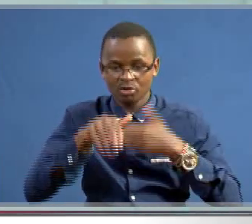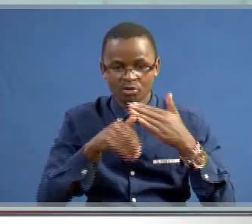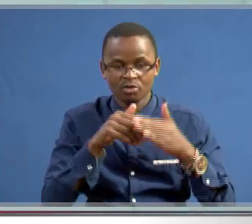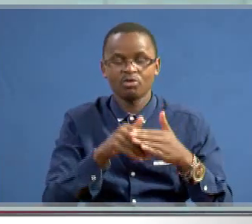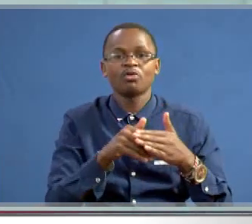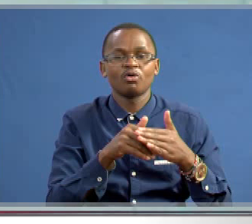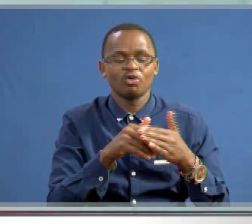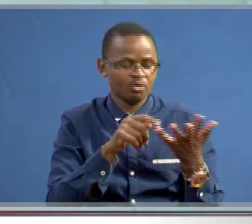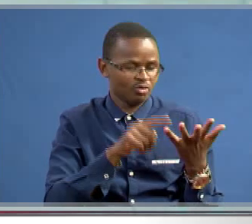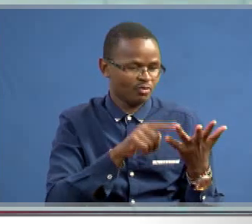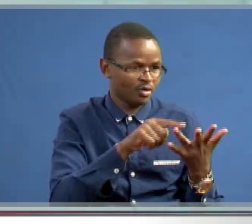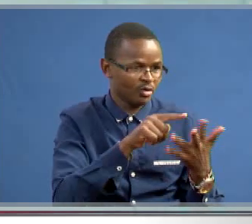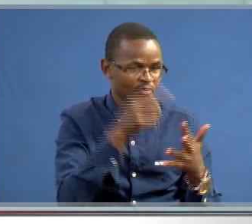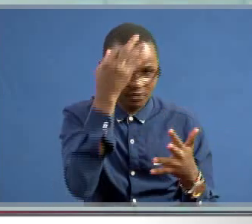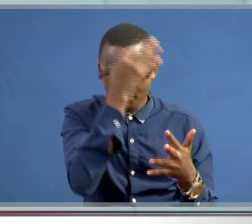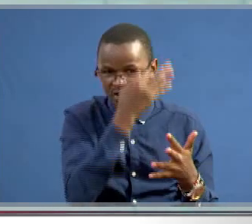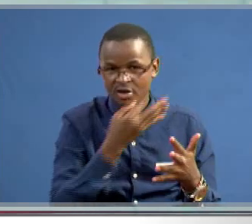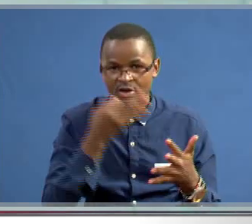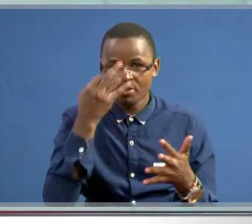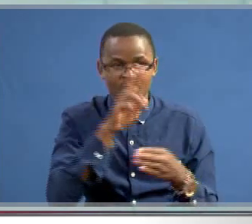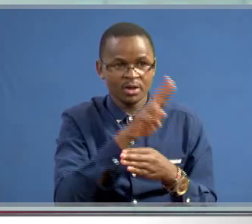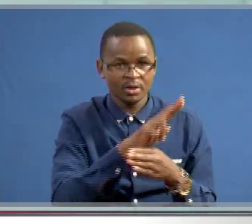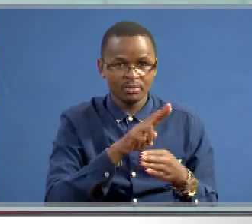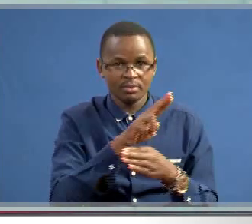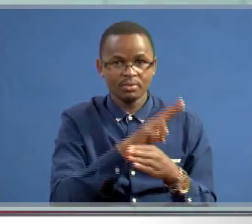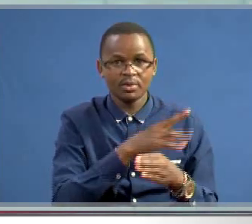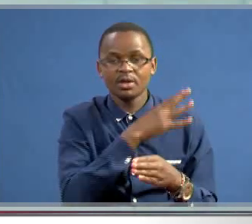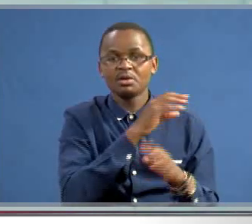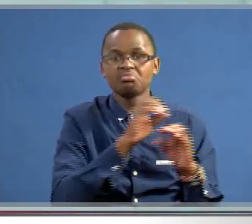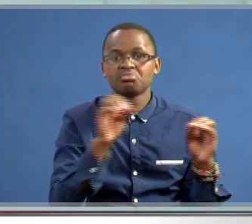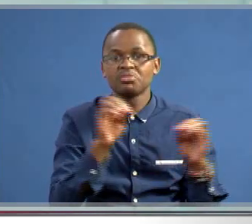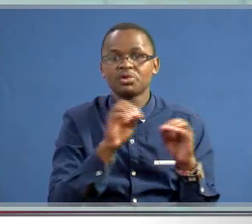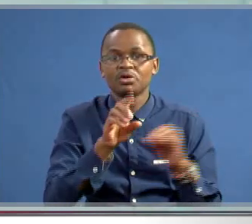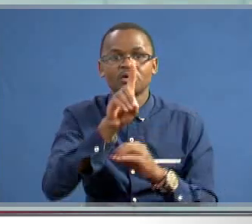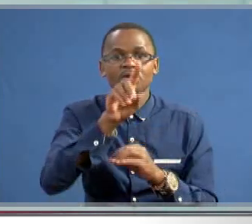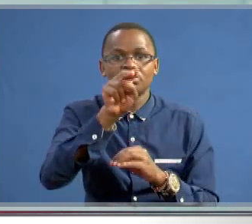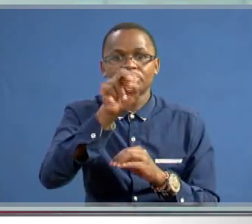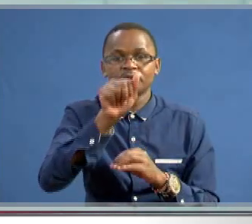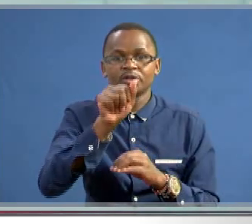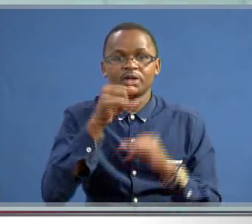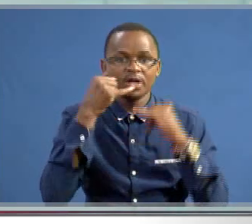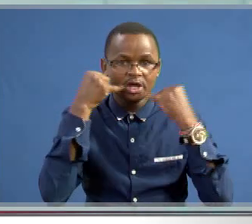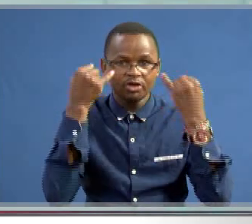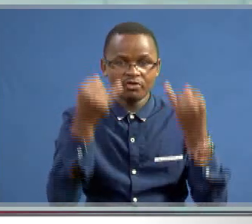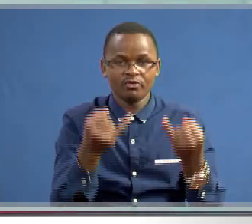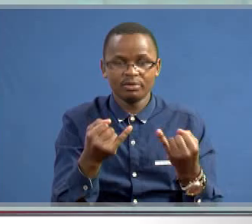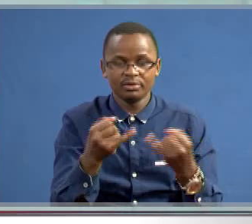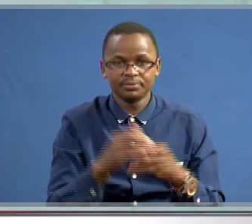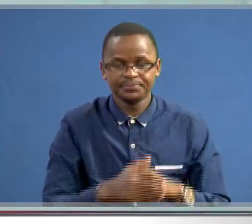fingerprints and facial features will be used and not DNA information